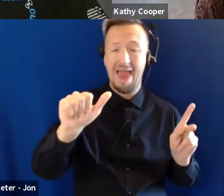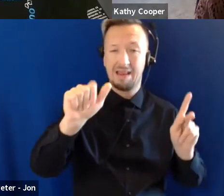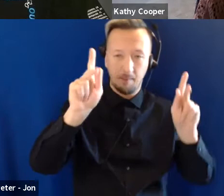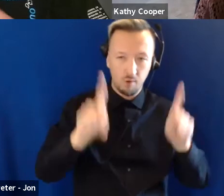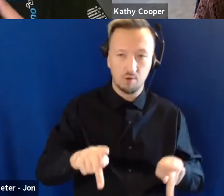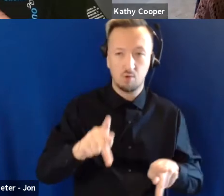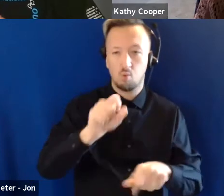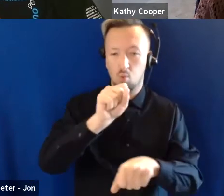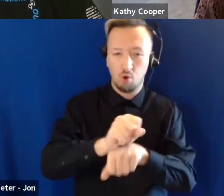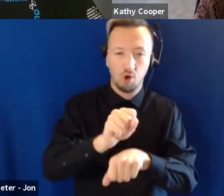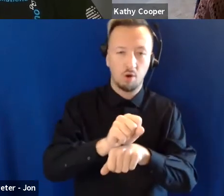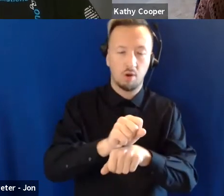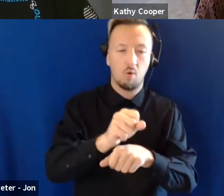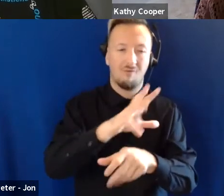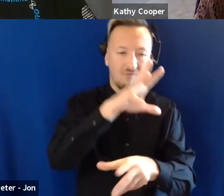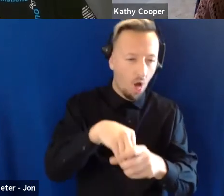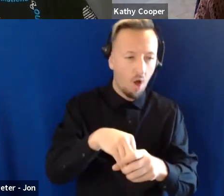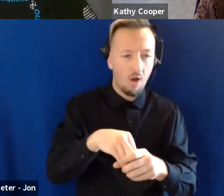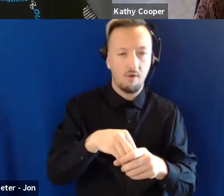living movement